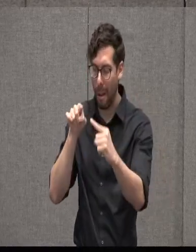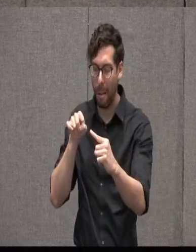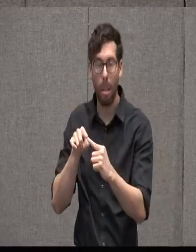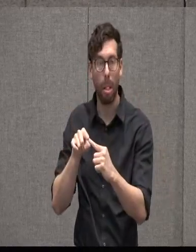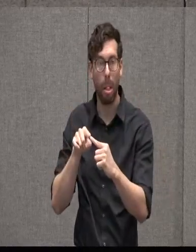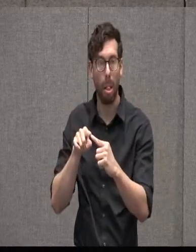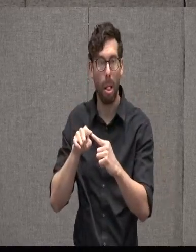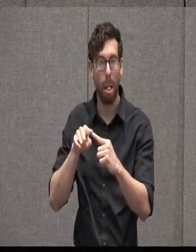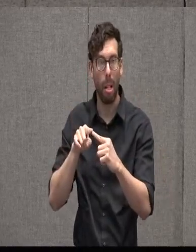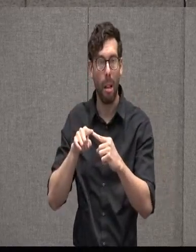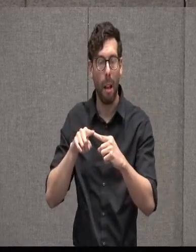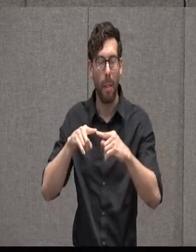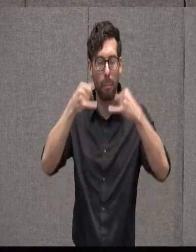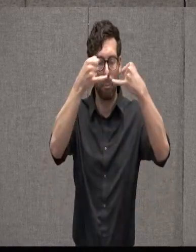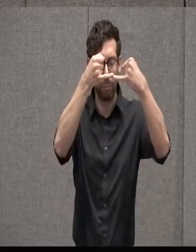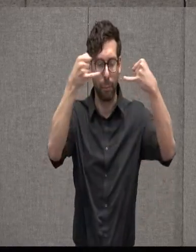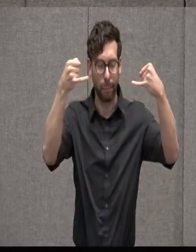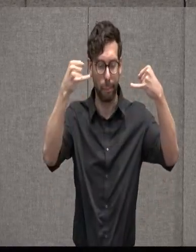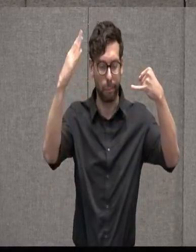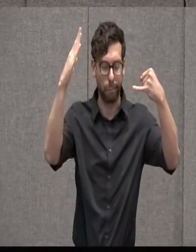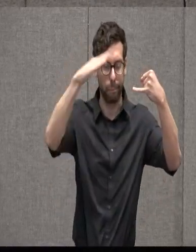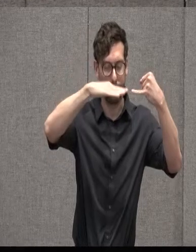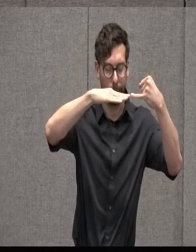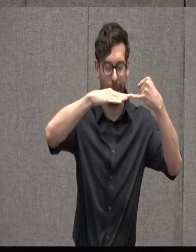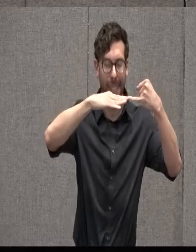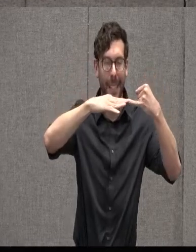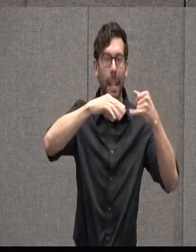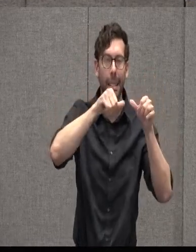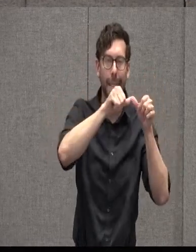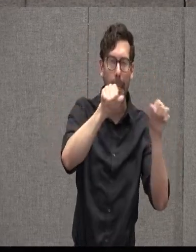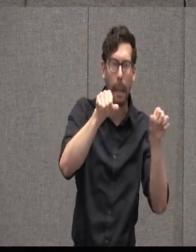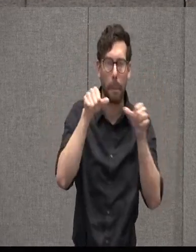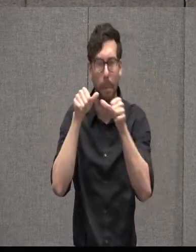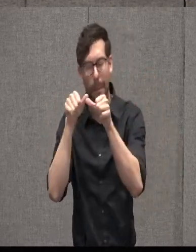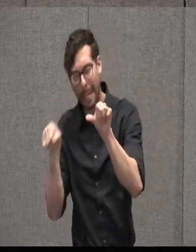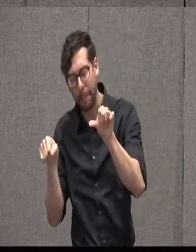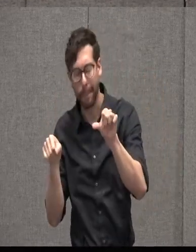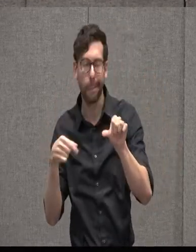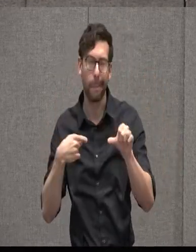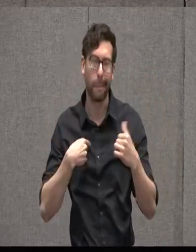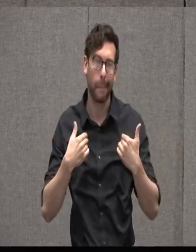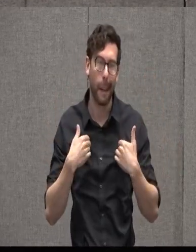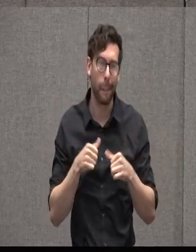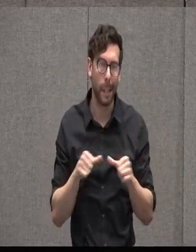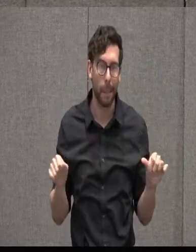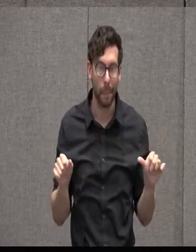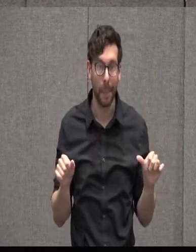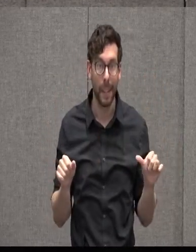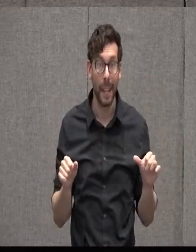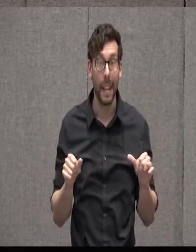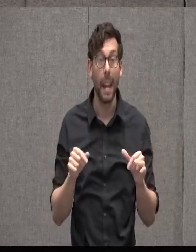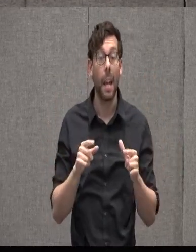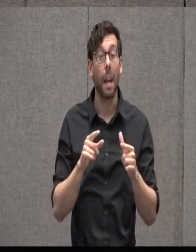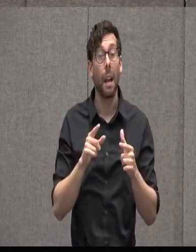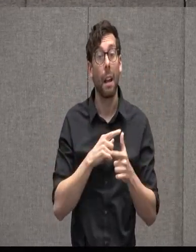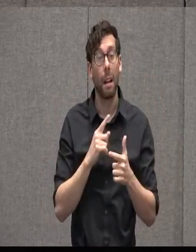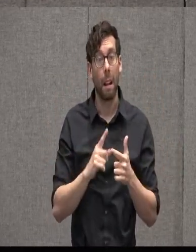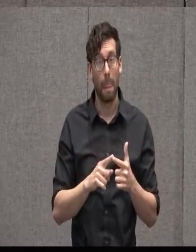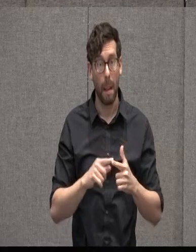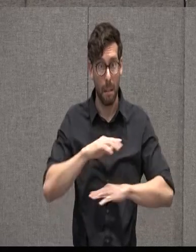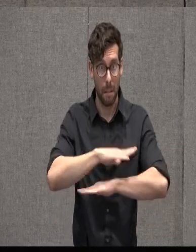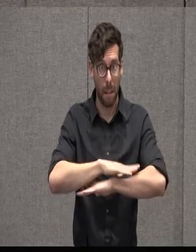two triangular sides and then a straight part at the top. And I taped them